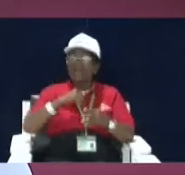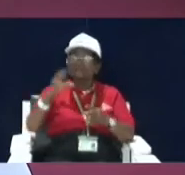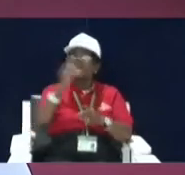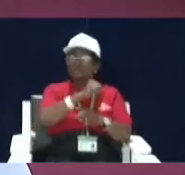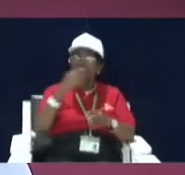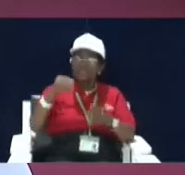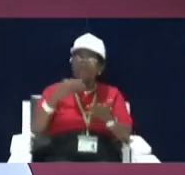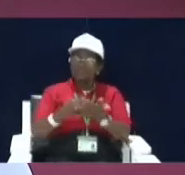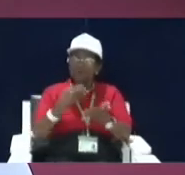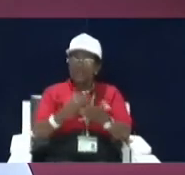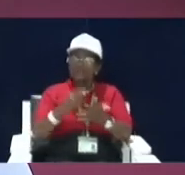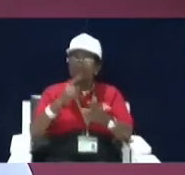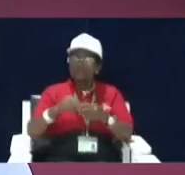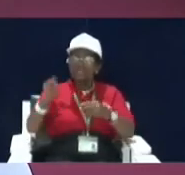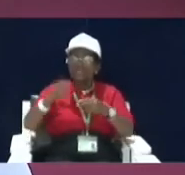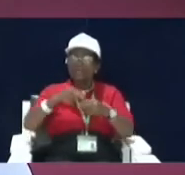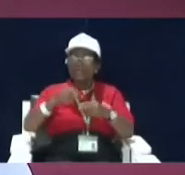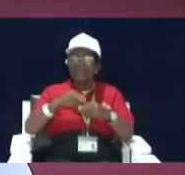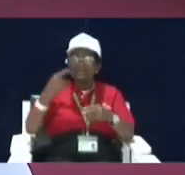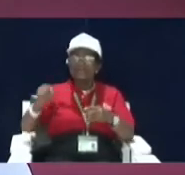him.